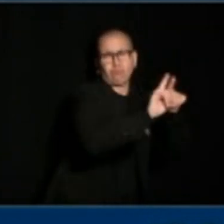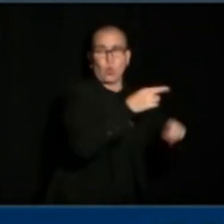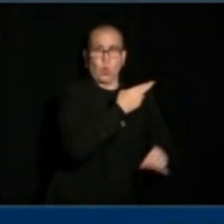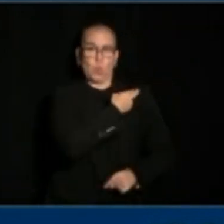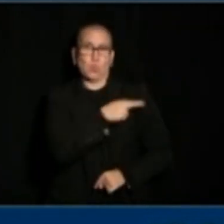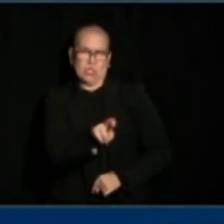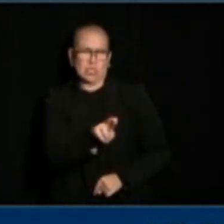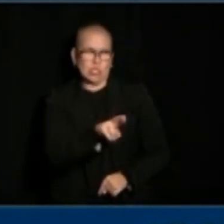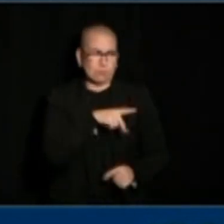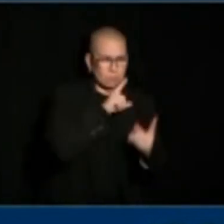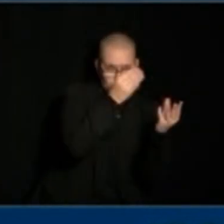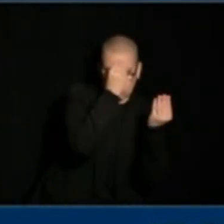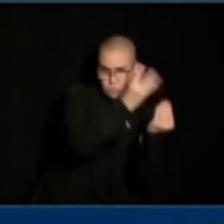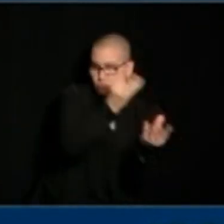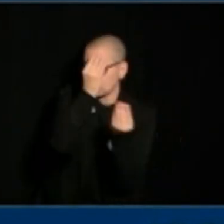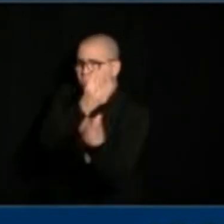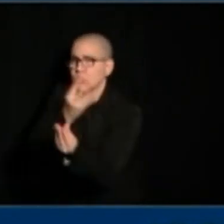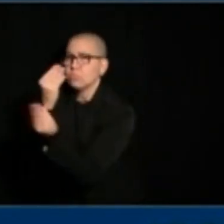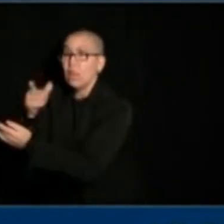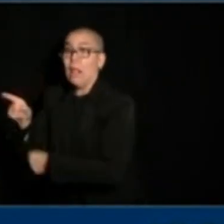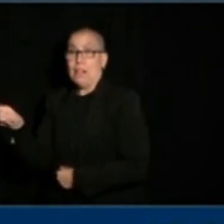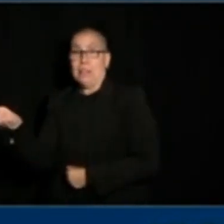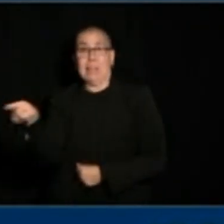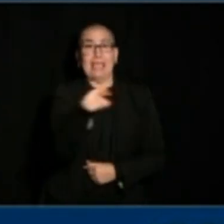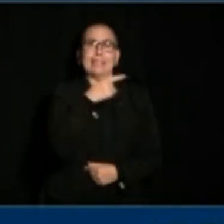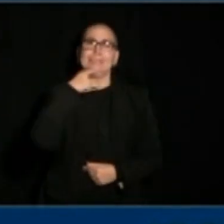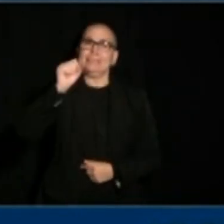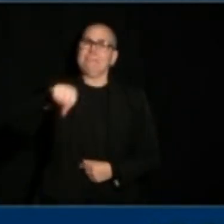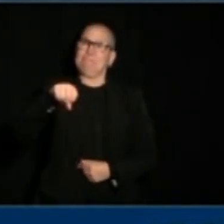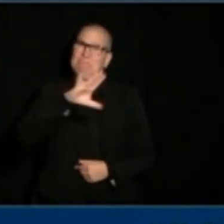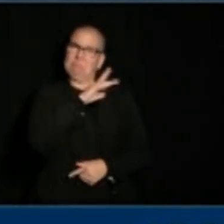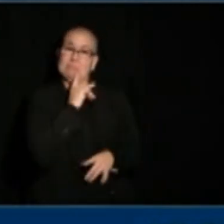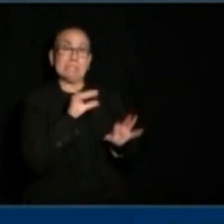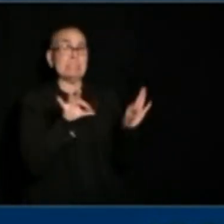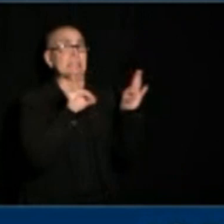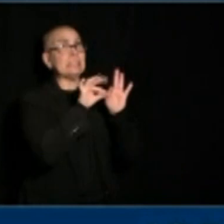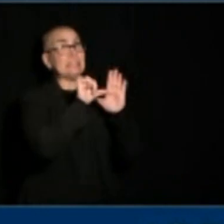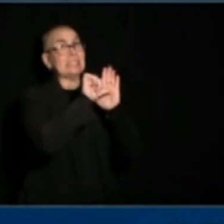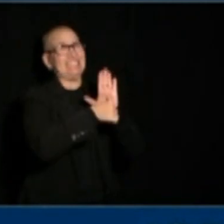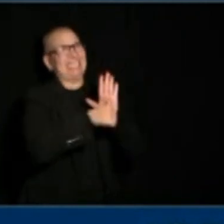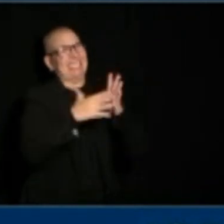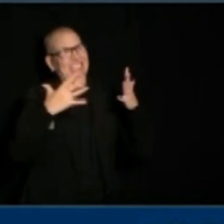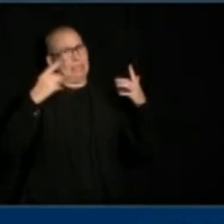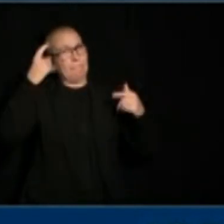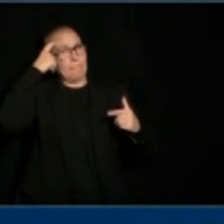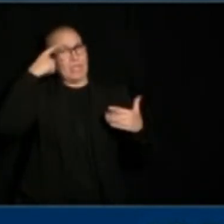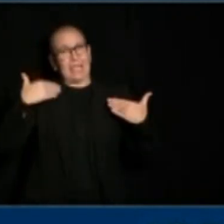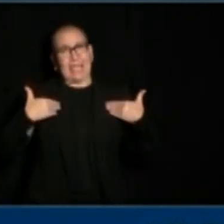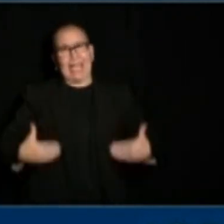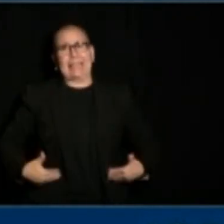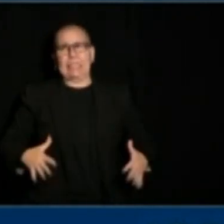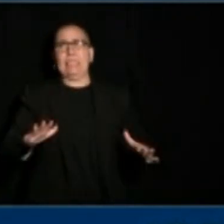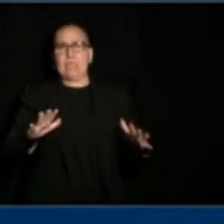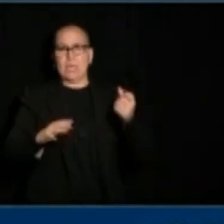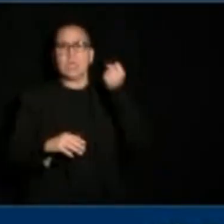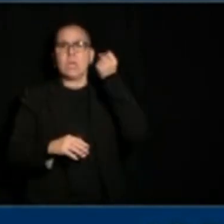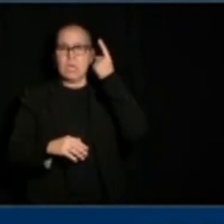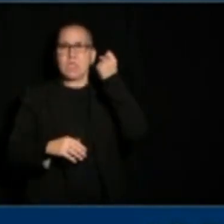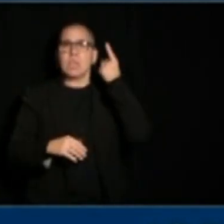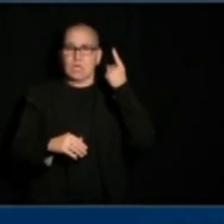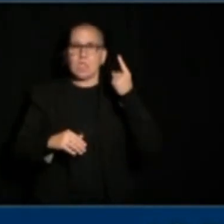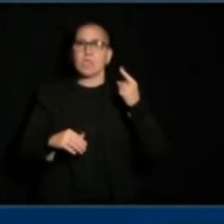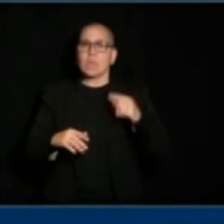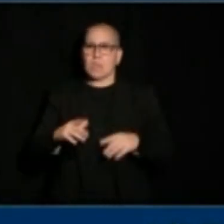the physical, and the mental well-being of their parishioners. What they understand is that basic freedom to be able to worship.